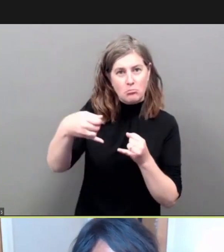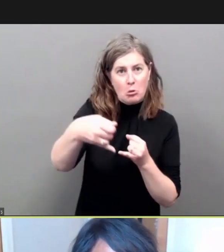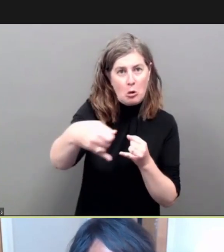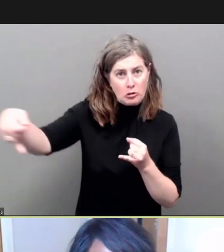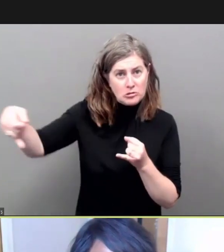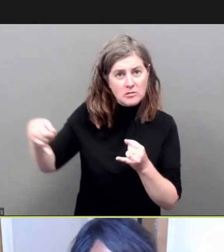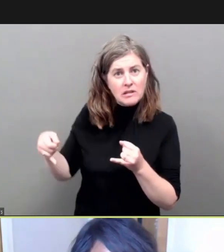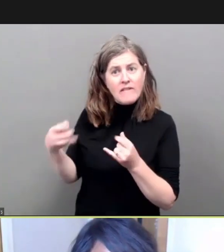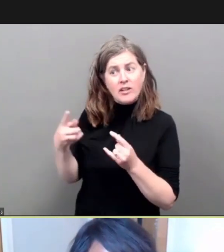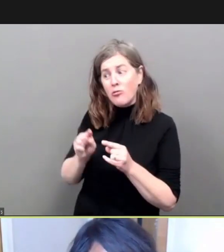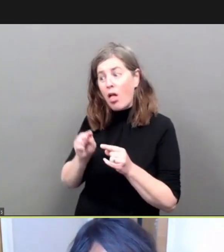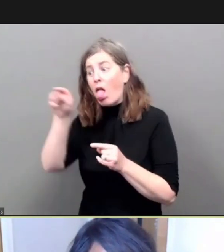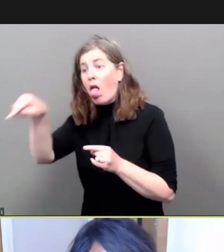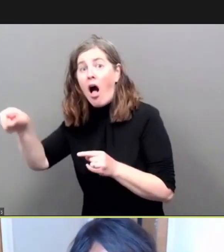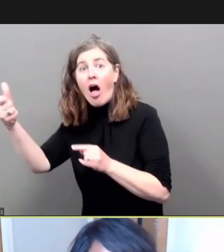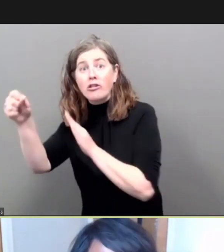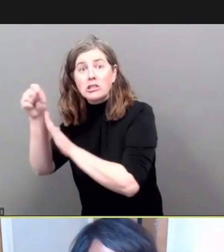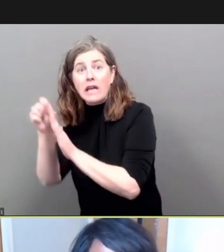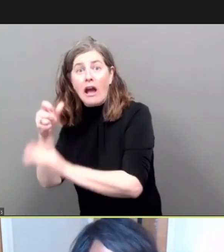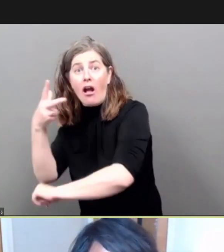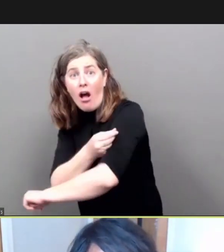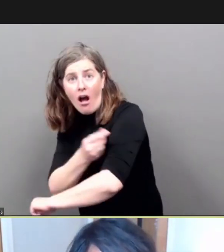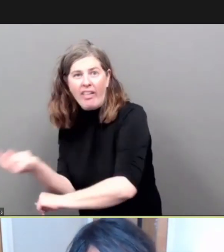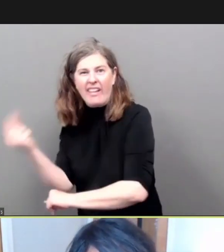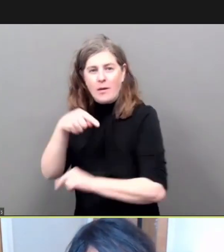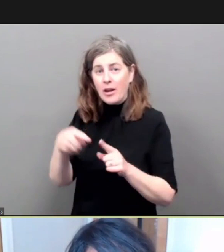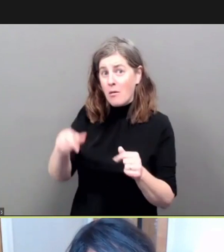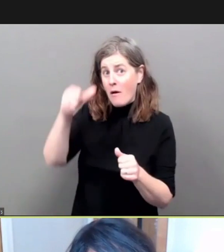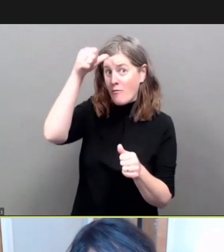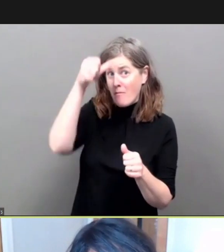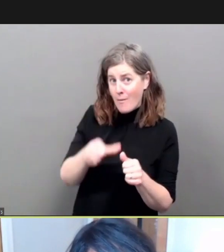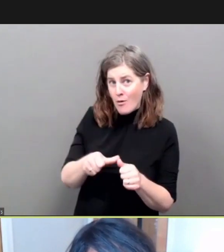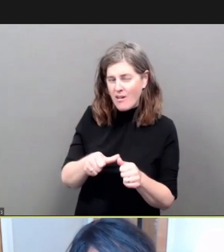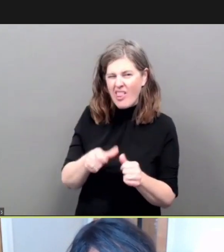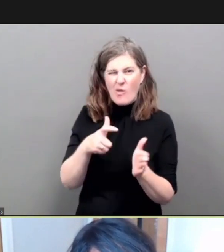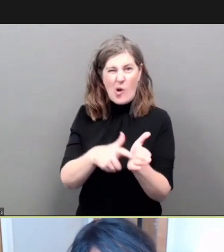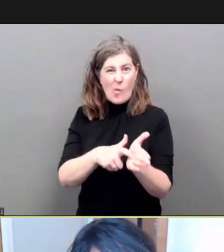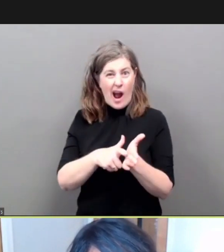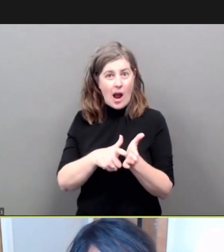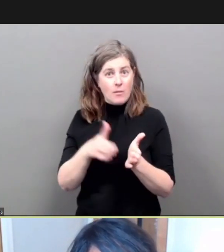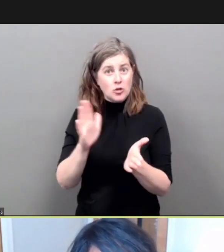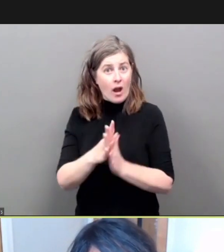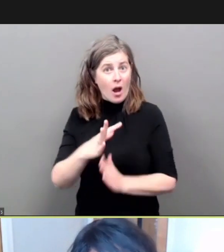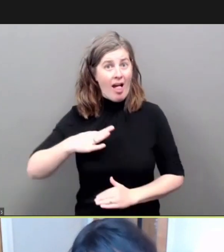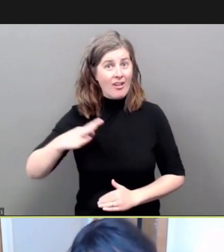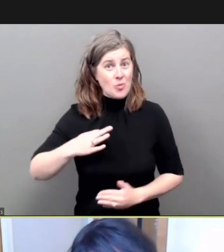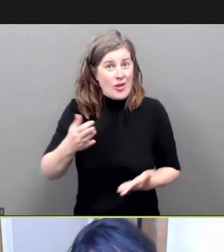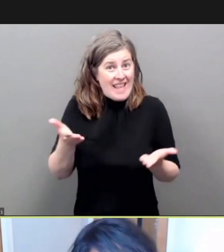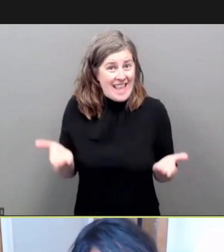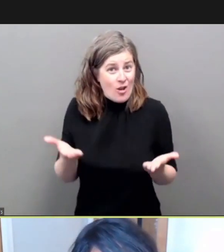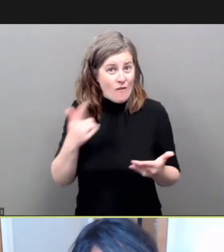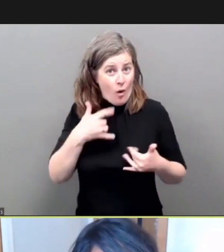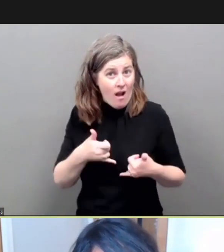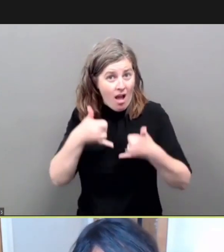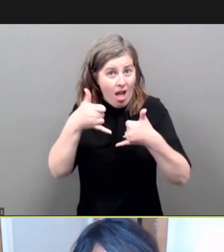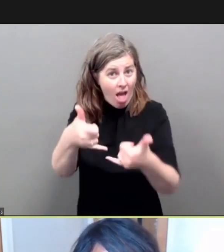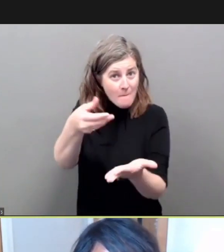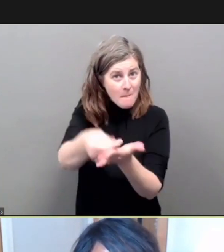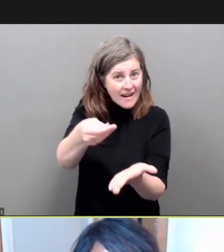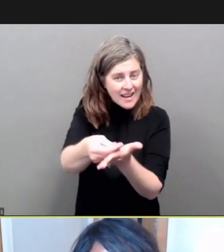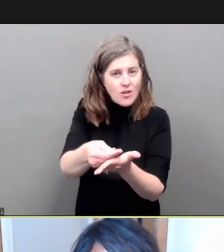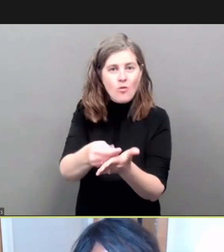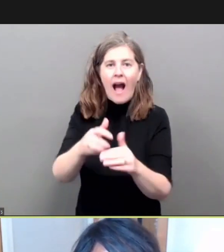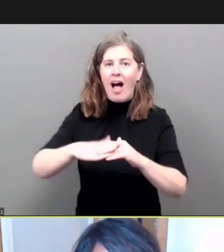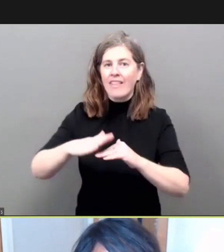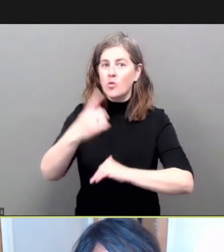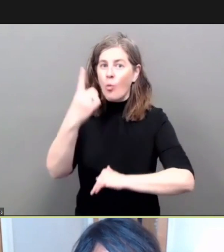received at least one vaccine in another state. But keep in mind, the requirement to be eligible is that you have one shot in New Mexico. So